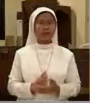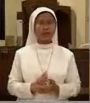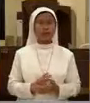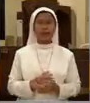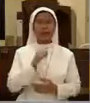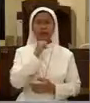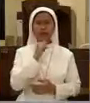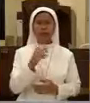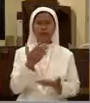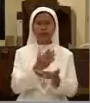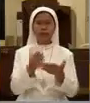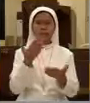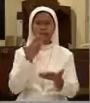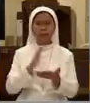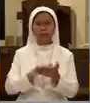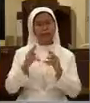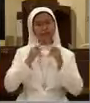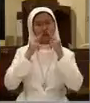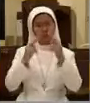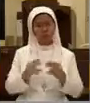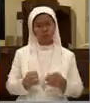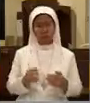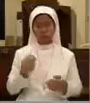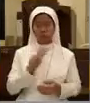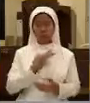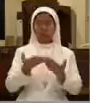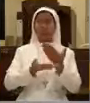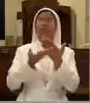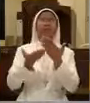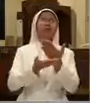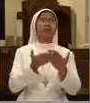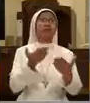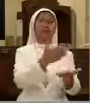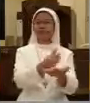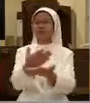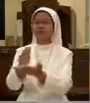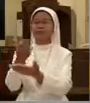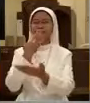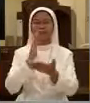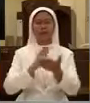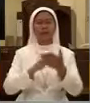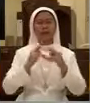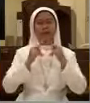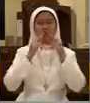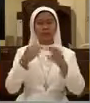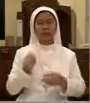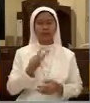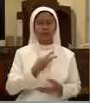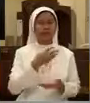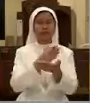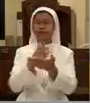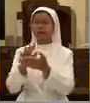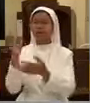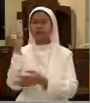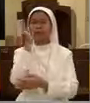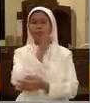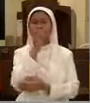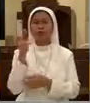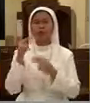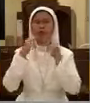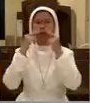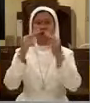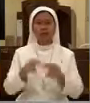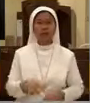Unfortunately, we easily share bad news. We easily share fake news. Anong tawag